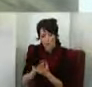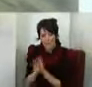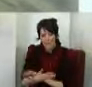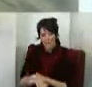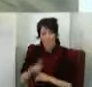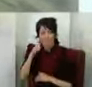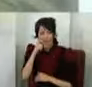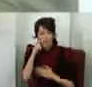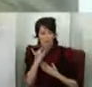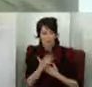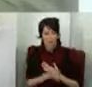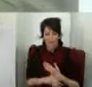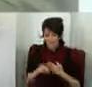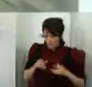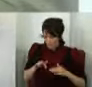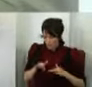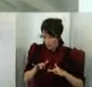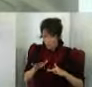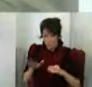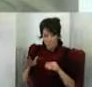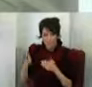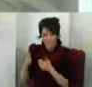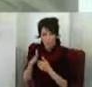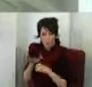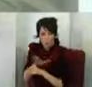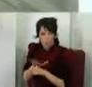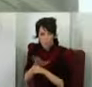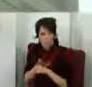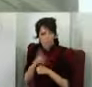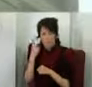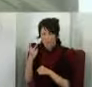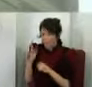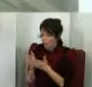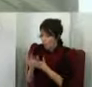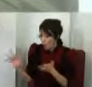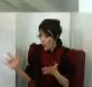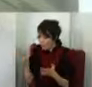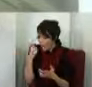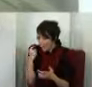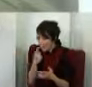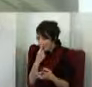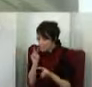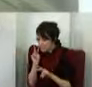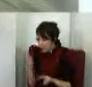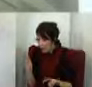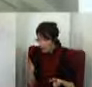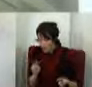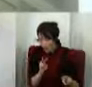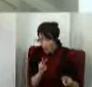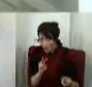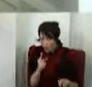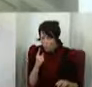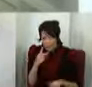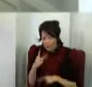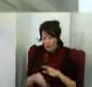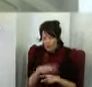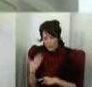blood and moved into the neighborhood. We saw the glory with our own eyes, the one of kind